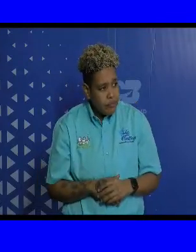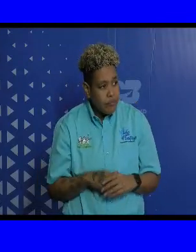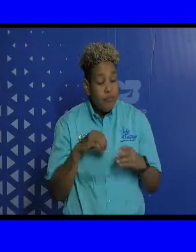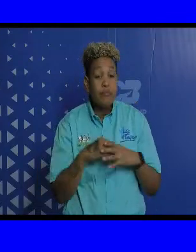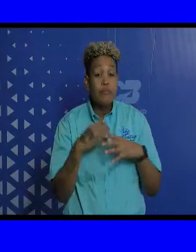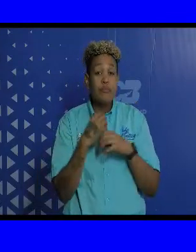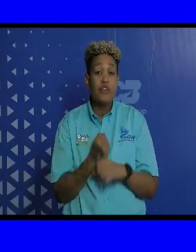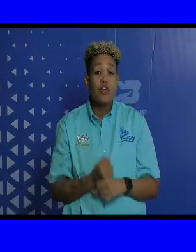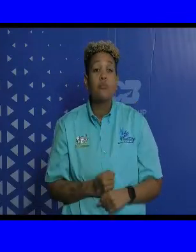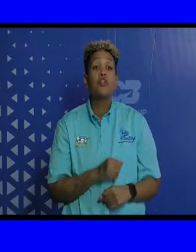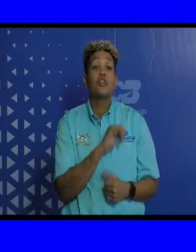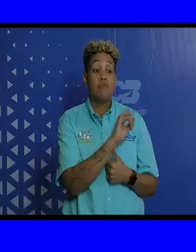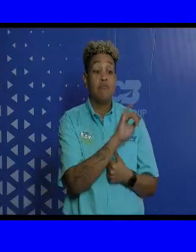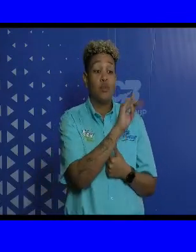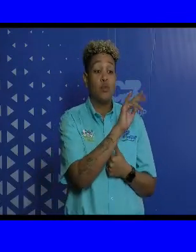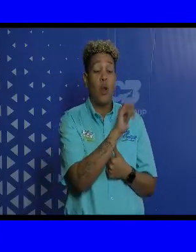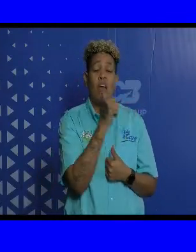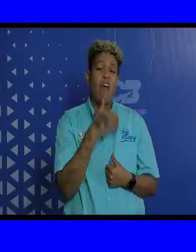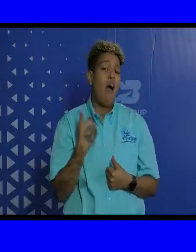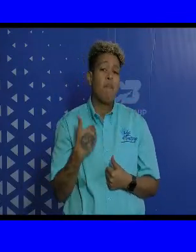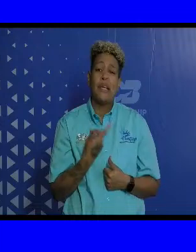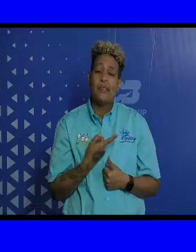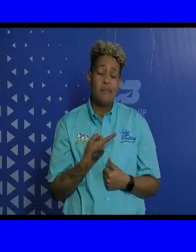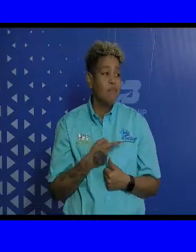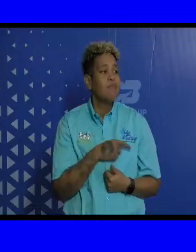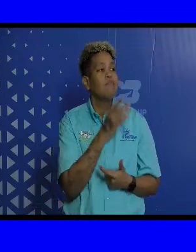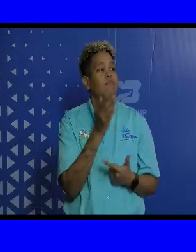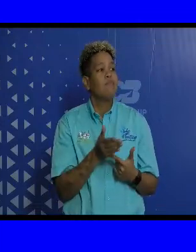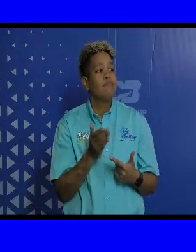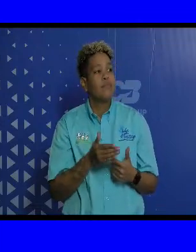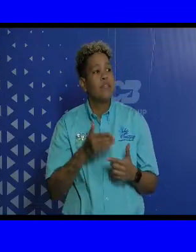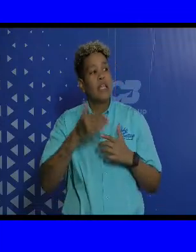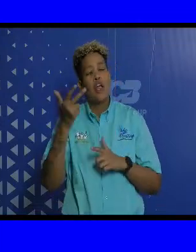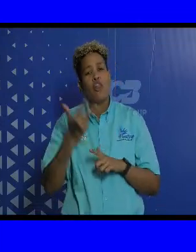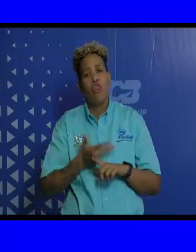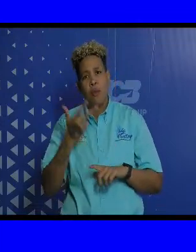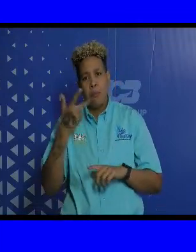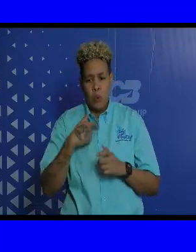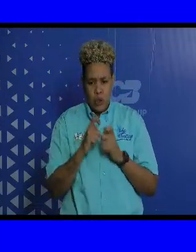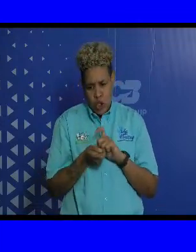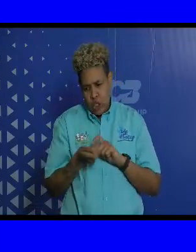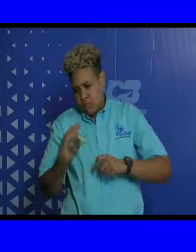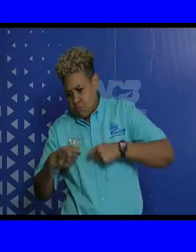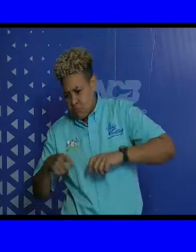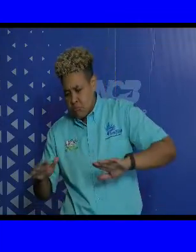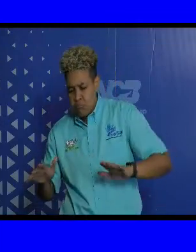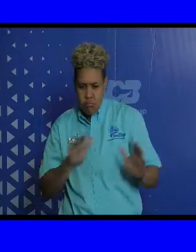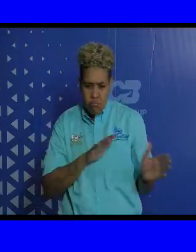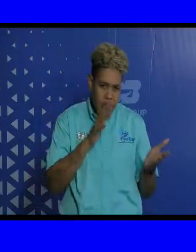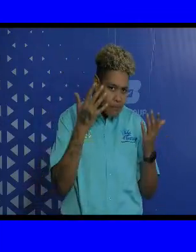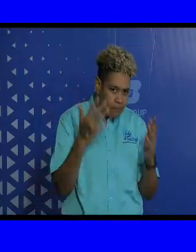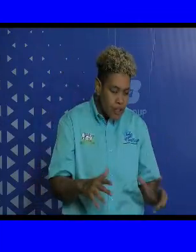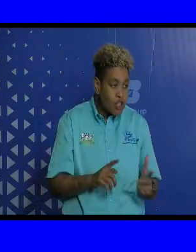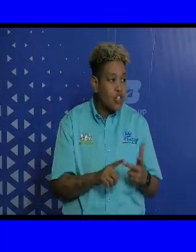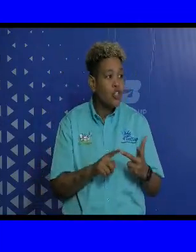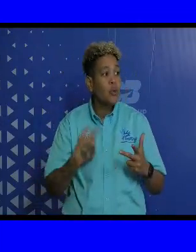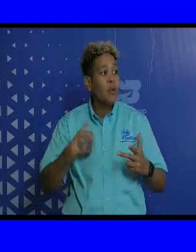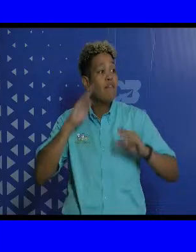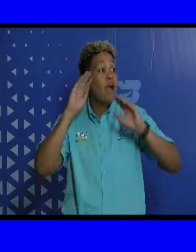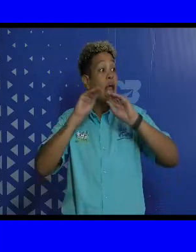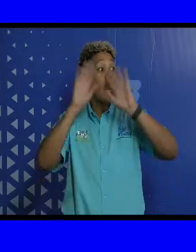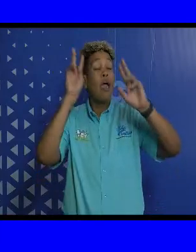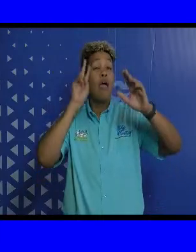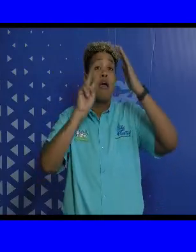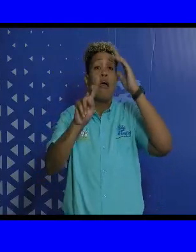In summary, in July, we were not happy. Over the next 3 months, we completed the pivot. We have a clear